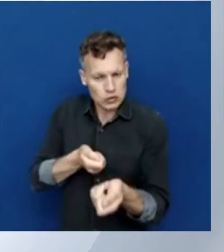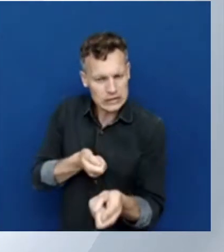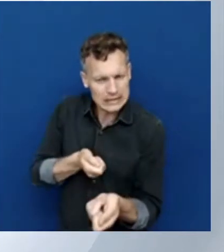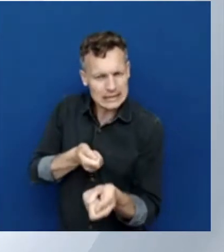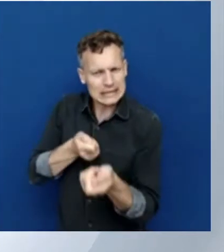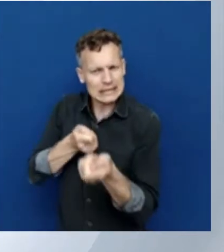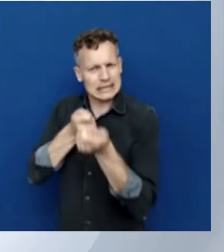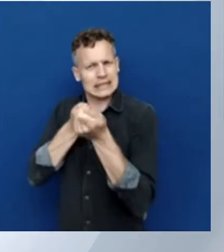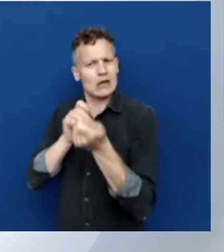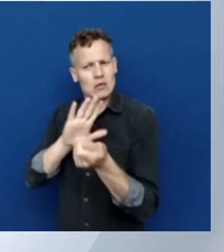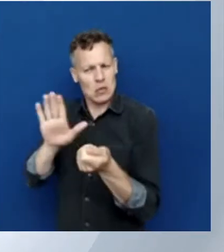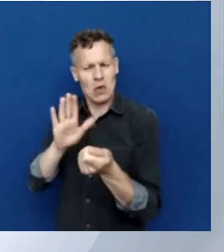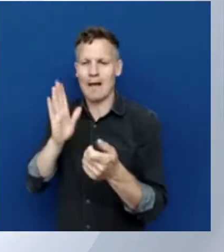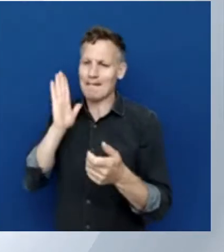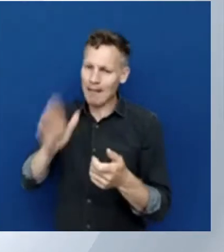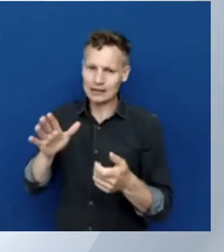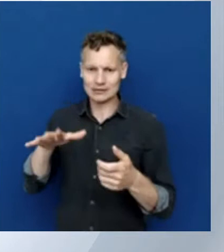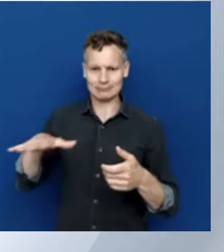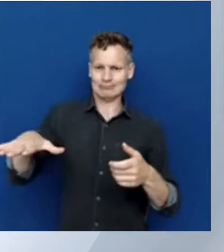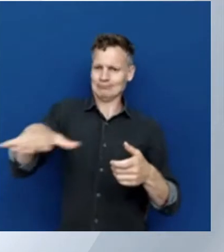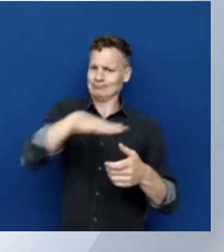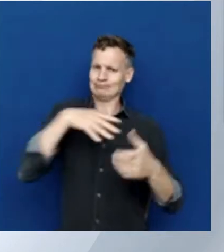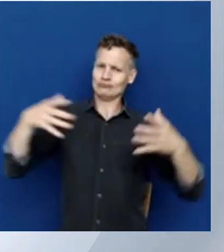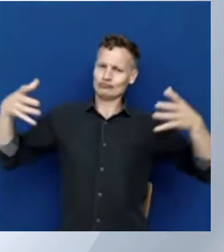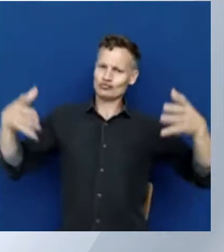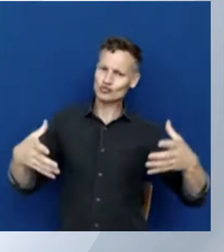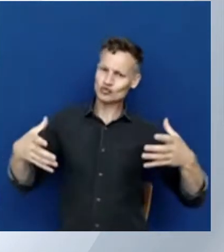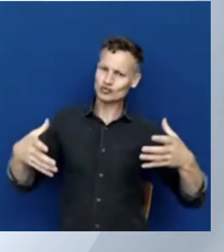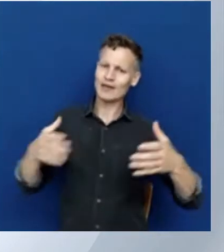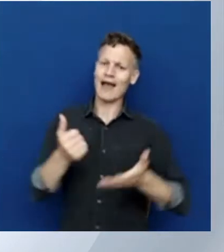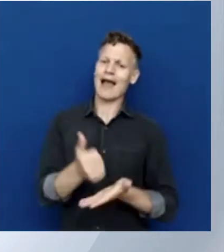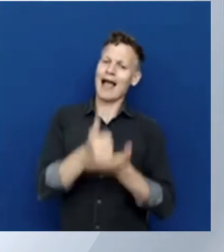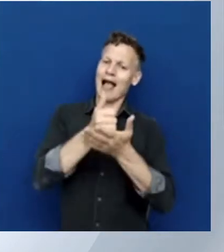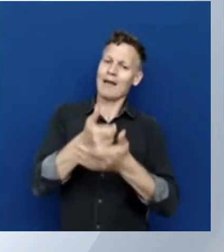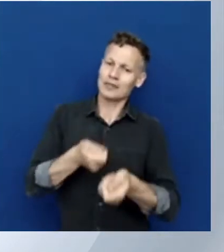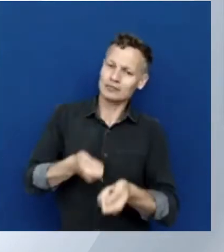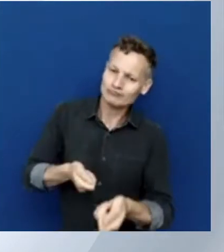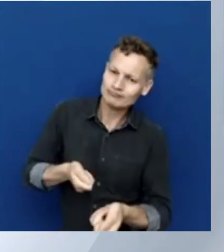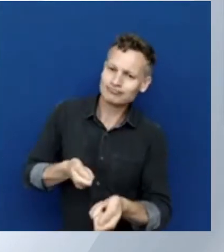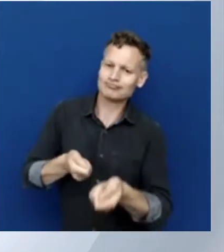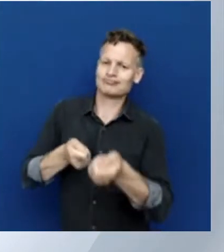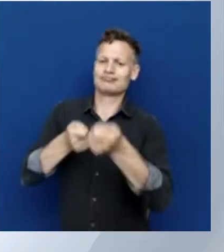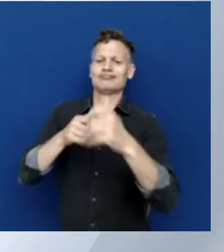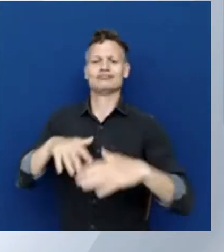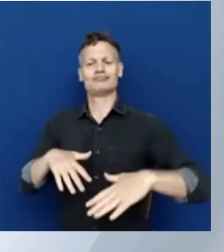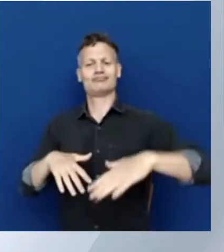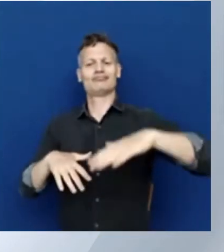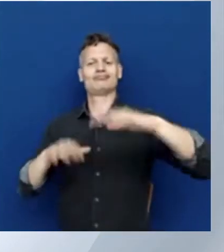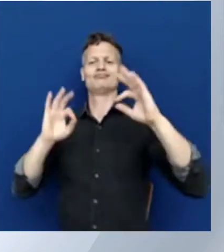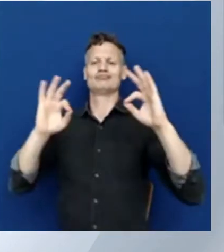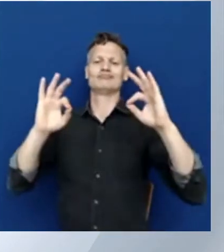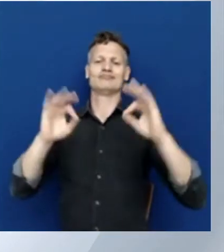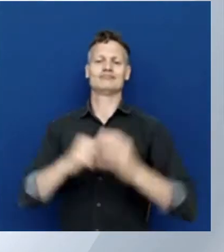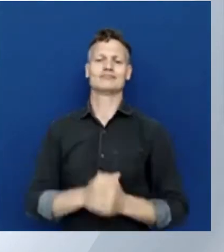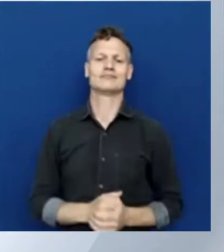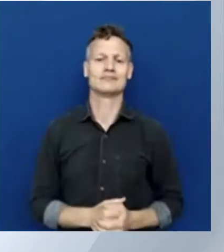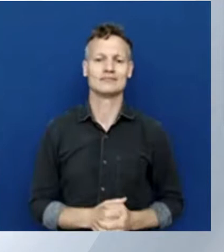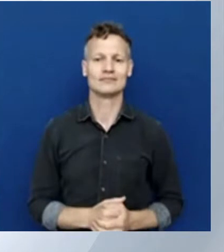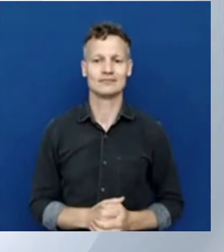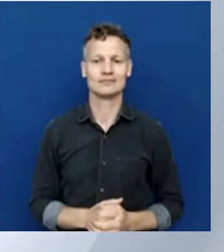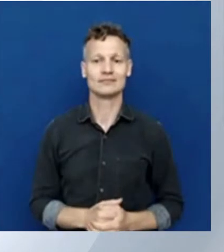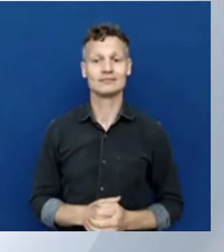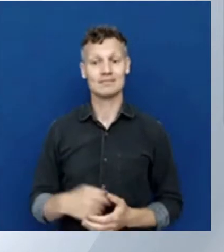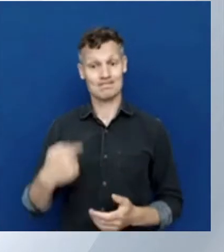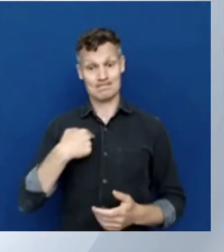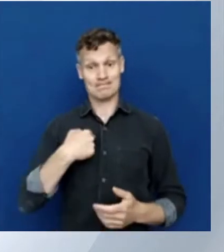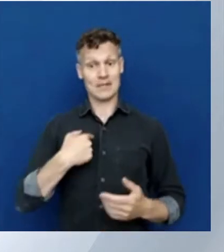the topic that I want to show you today. But first, a little bit of a background. So I have achondroplasia or dwarfism.